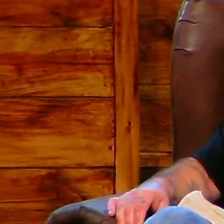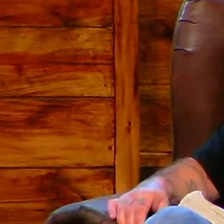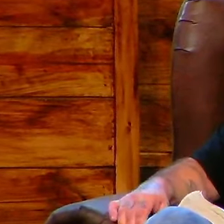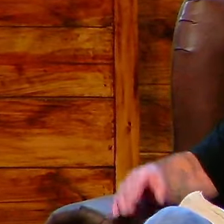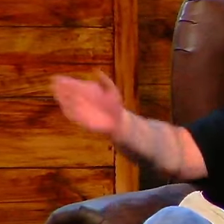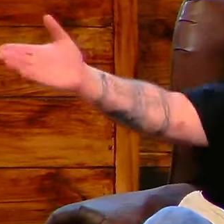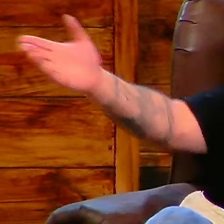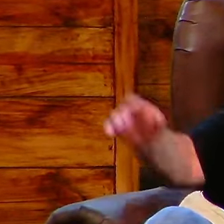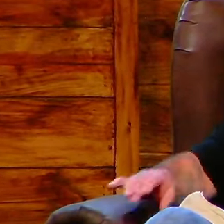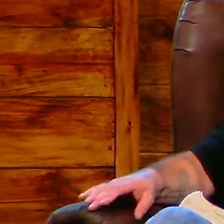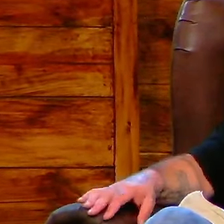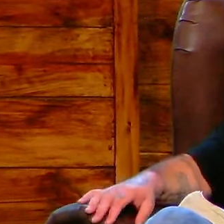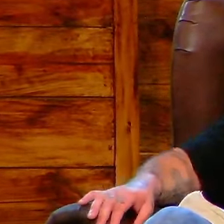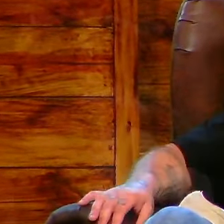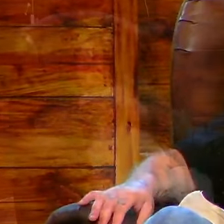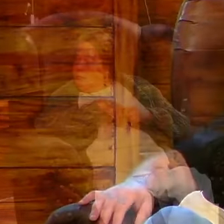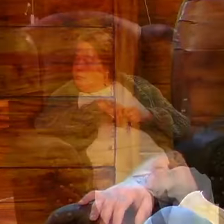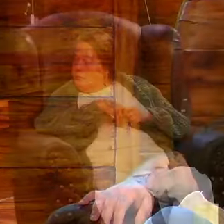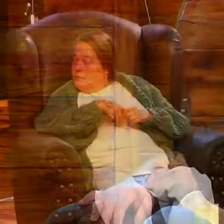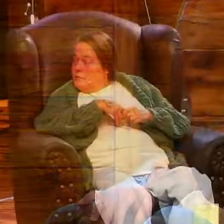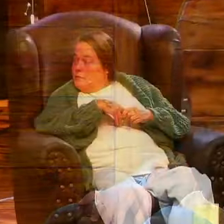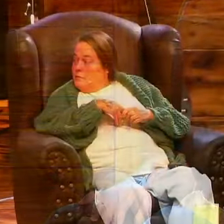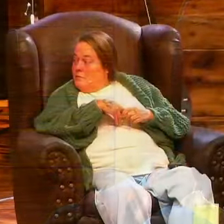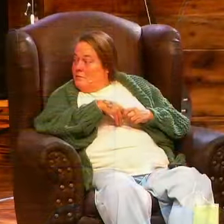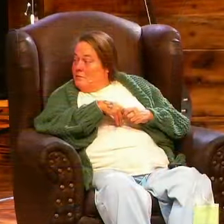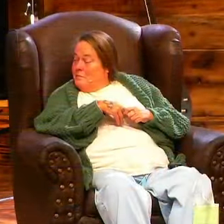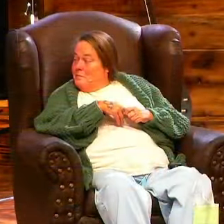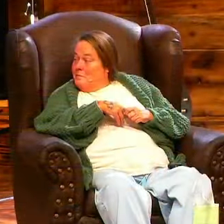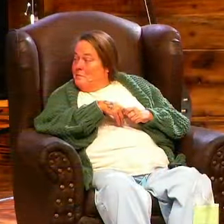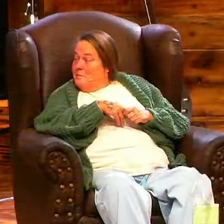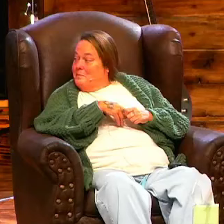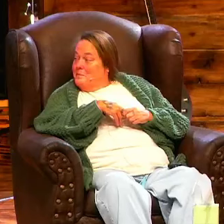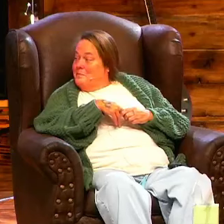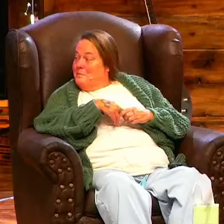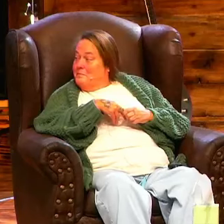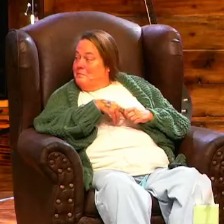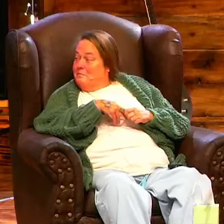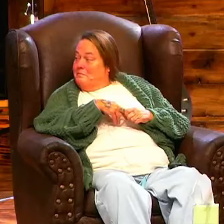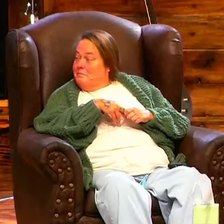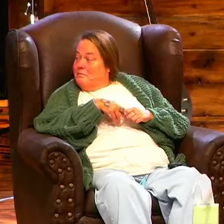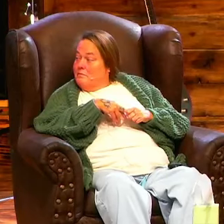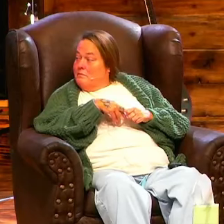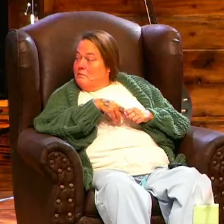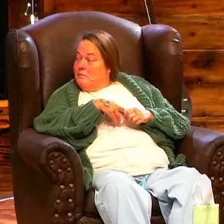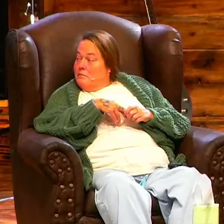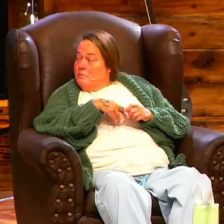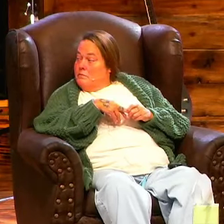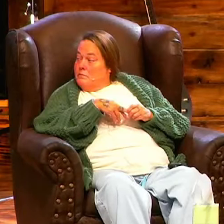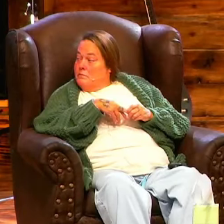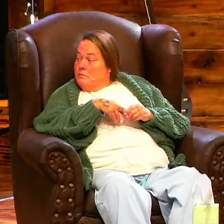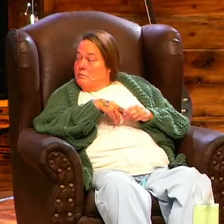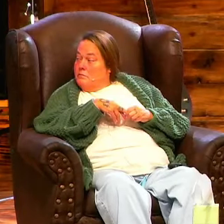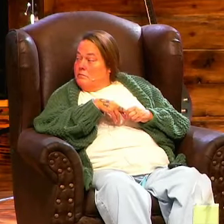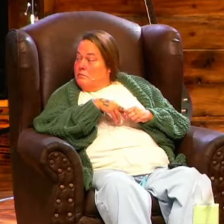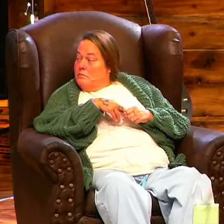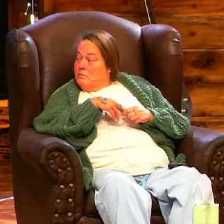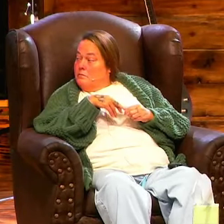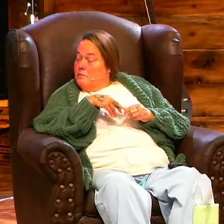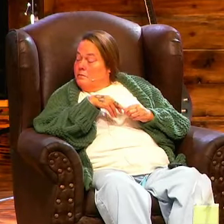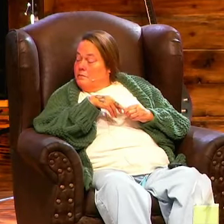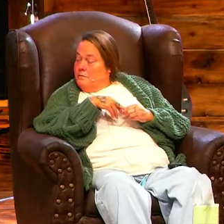things of your own house. Yes, ma'am. Go ahead. This isn't my question, but on top of that, of course